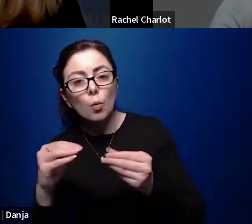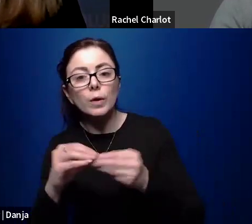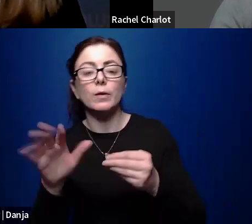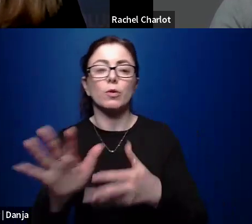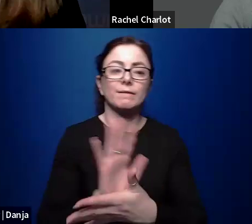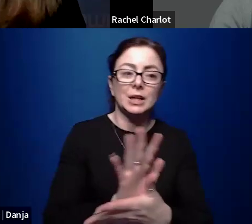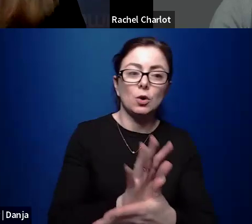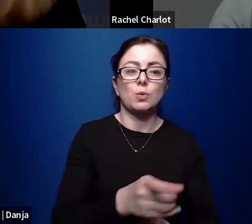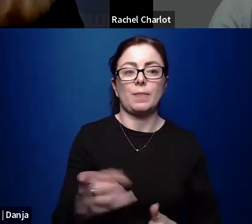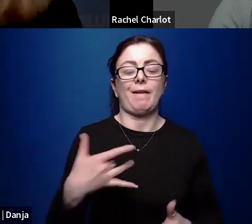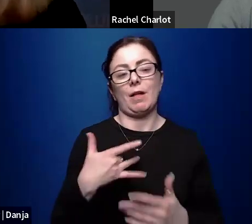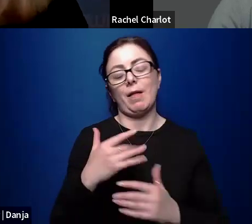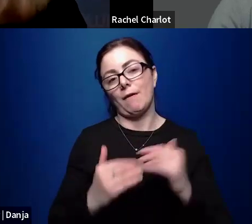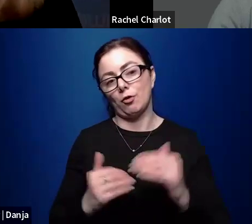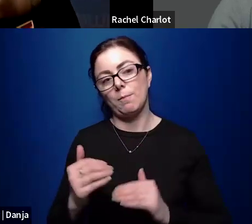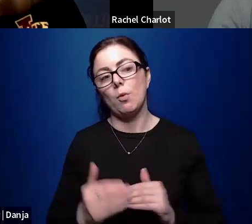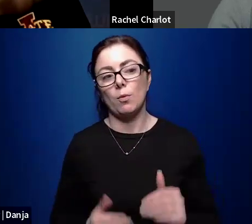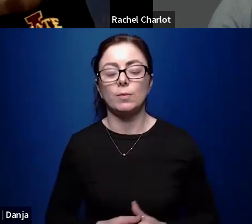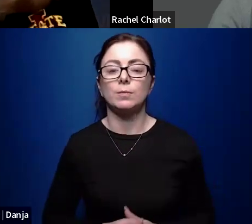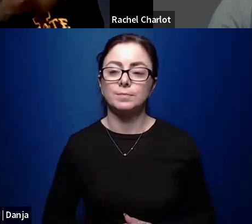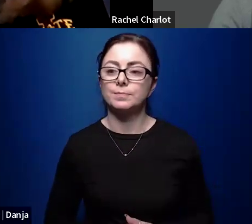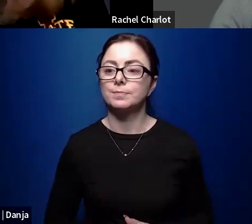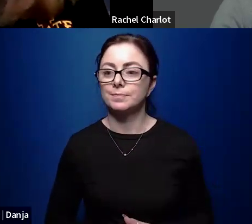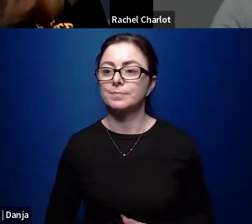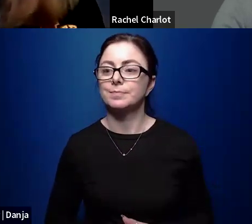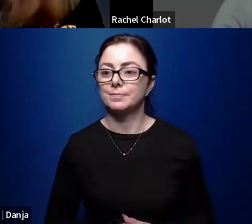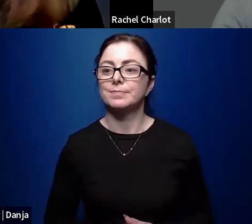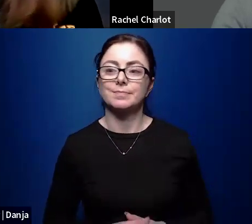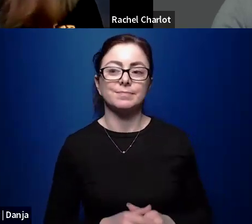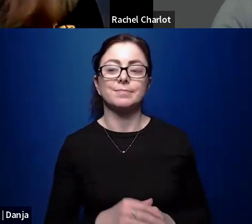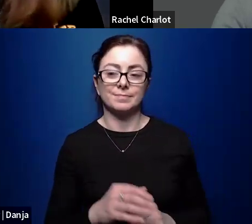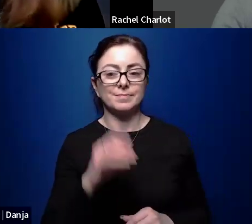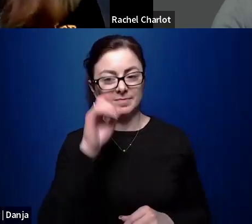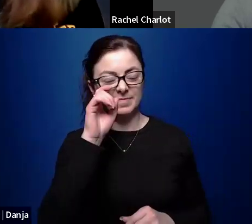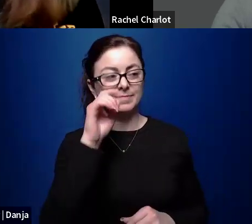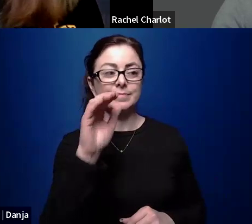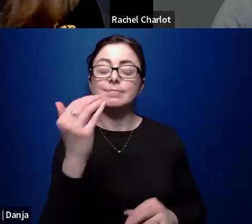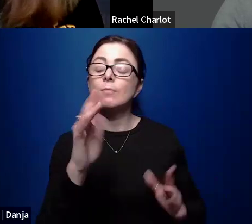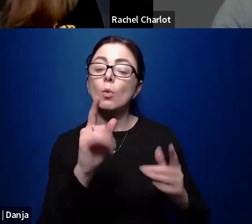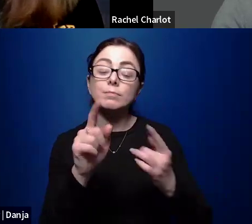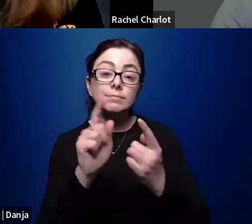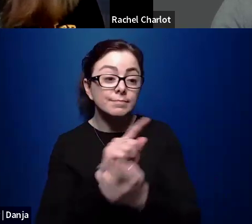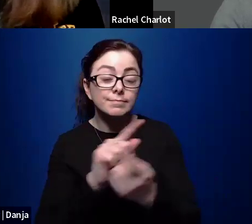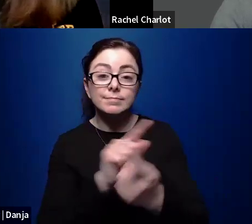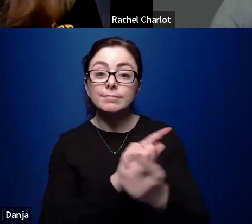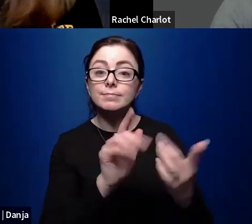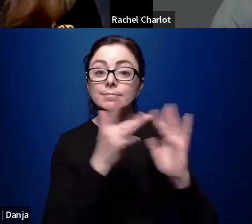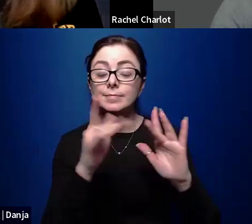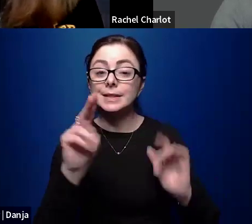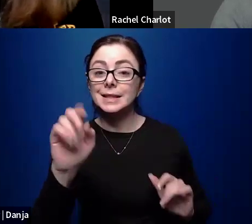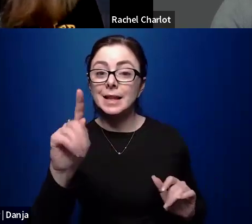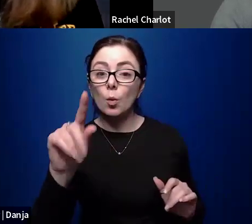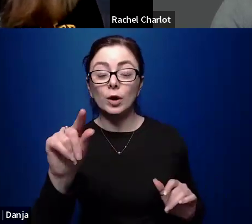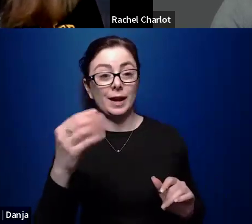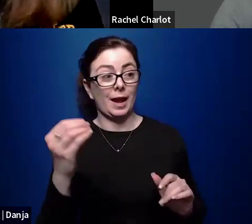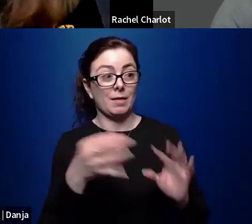comfortable with their final product. And Well, and it sounds like it's also a kind of a networking and bonding process to